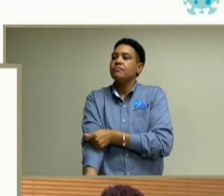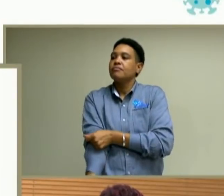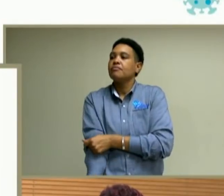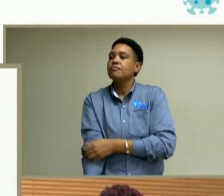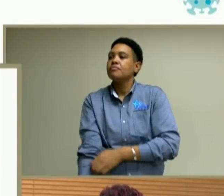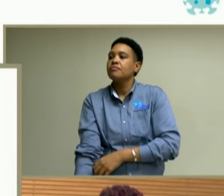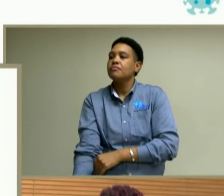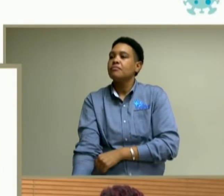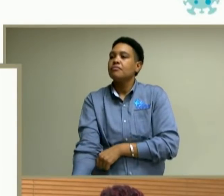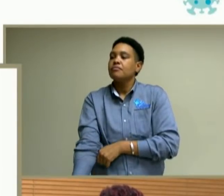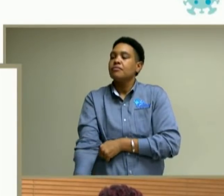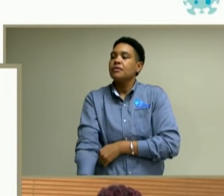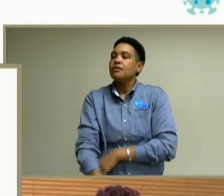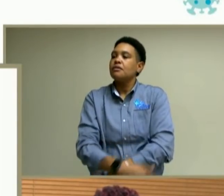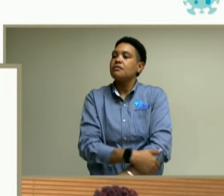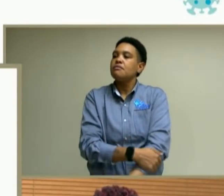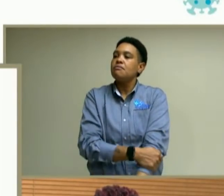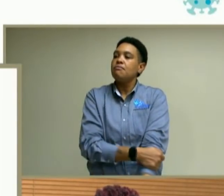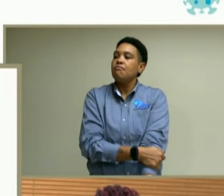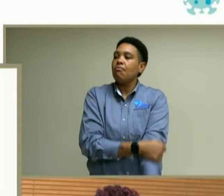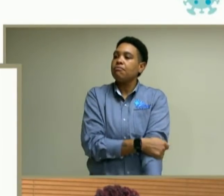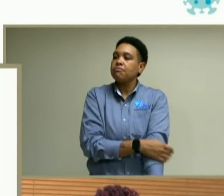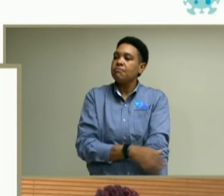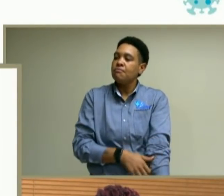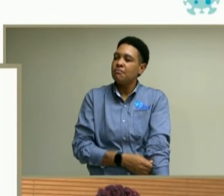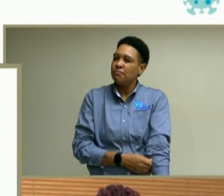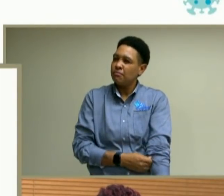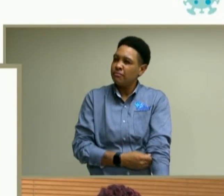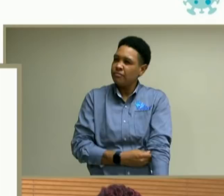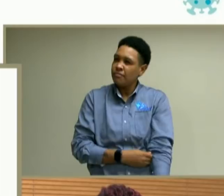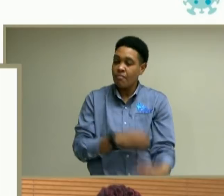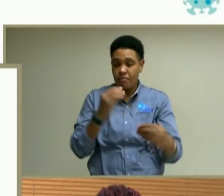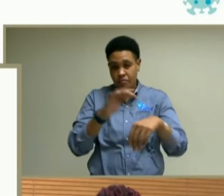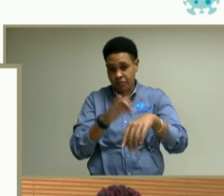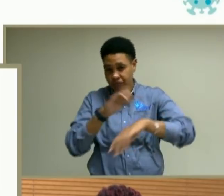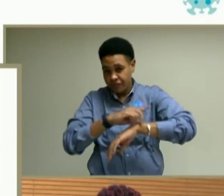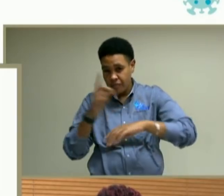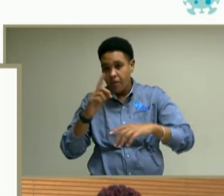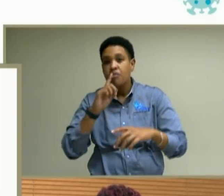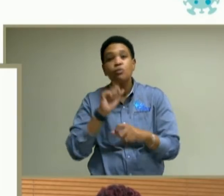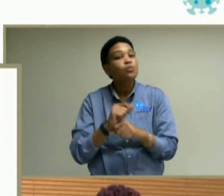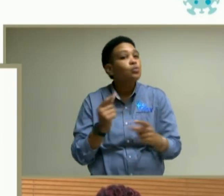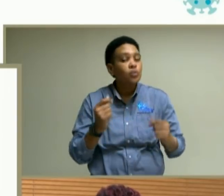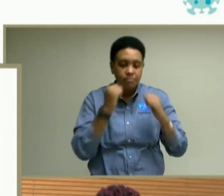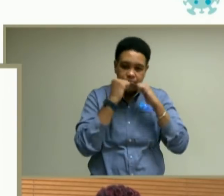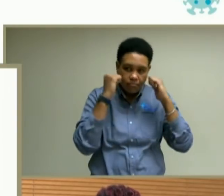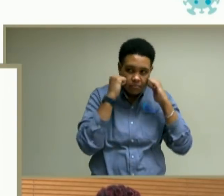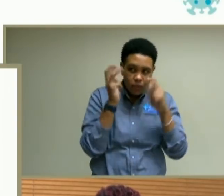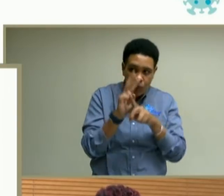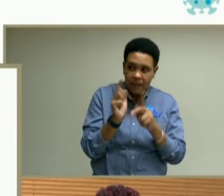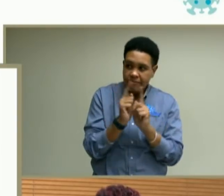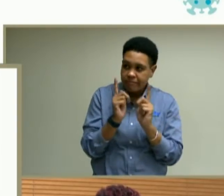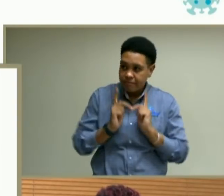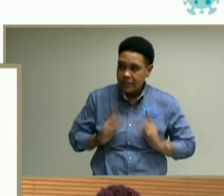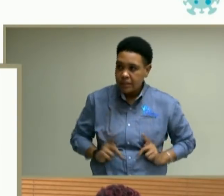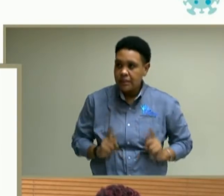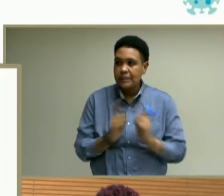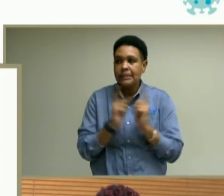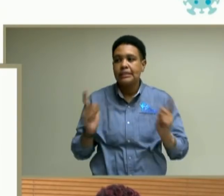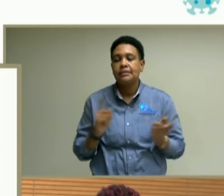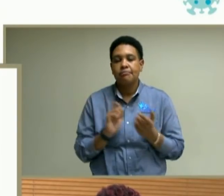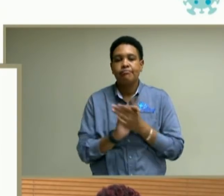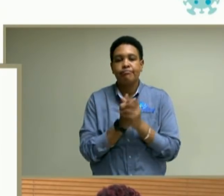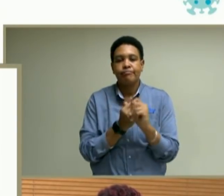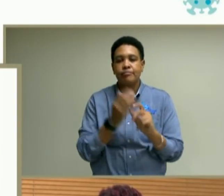you're wearing your mask, maintaining your physical distance, have your hand sanitizer, and of course your facial tissue so you